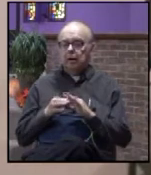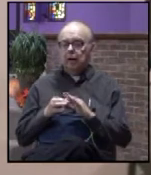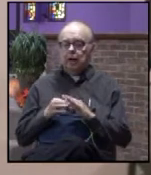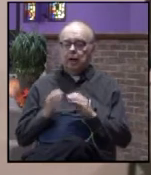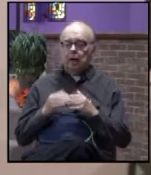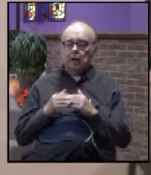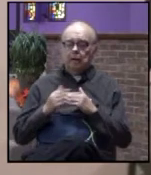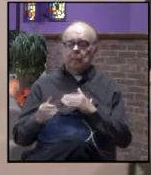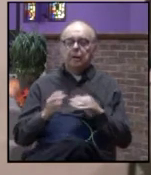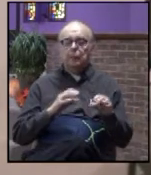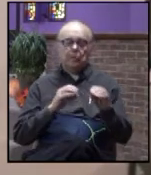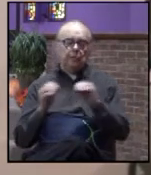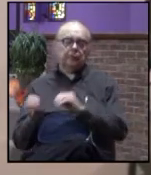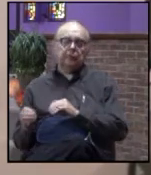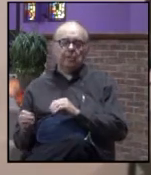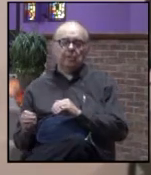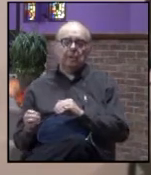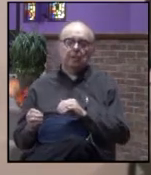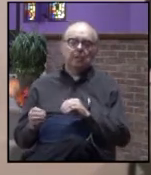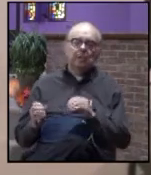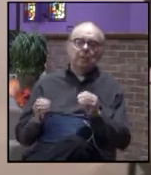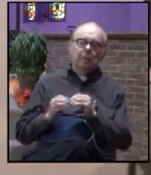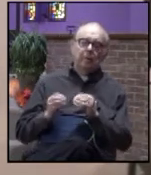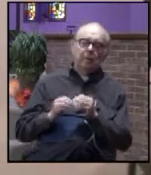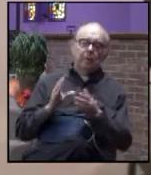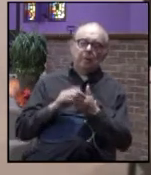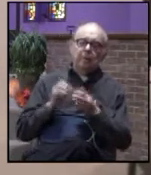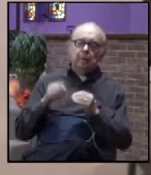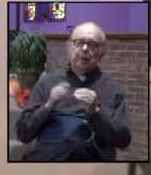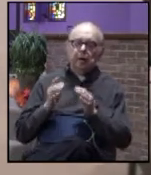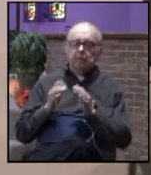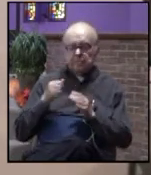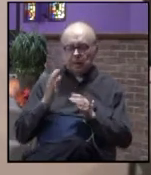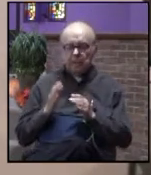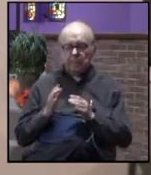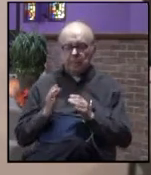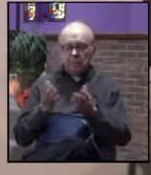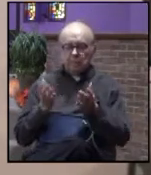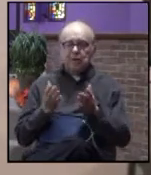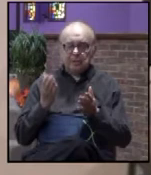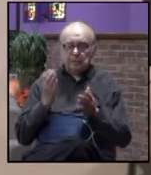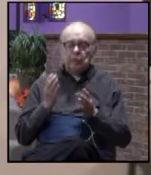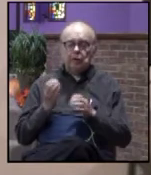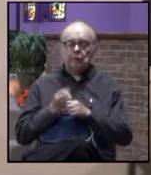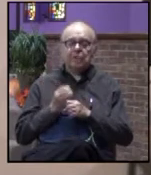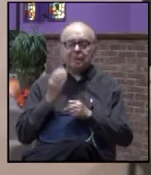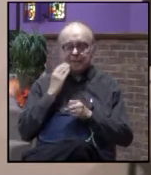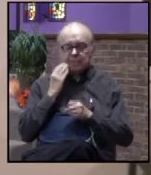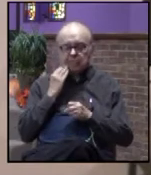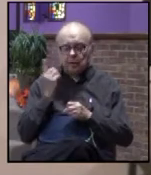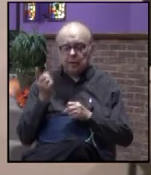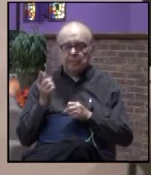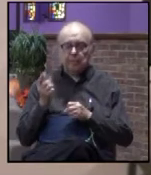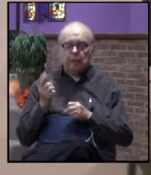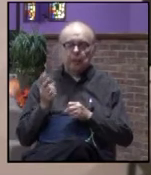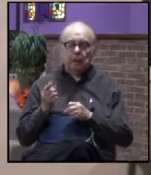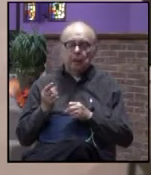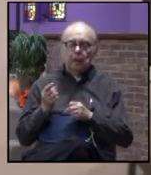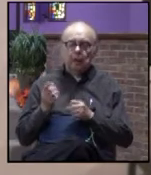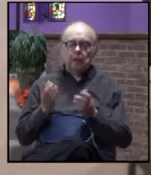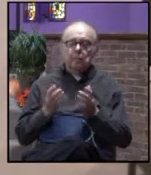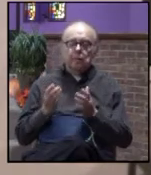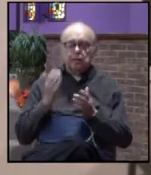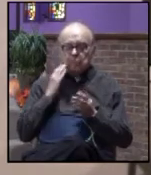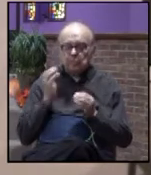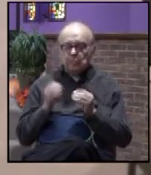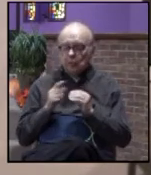it moves. And the more you learn about him, the more you want to get to know him. And the more you get to know him, the more you want to know more